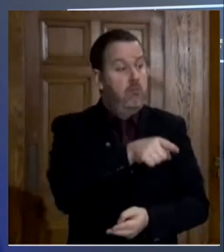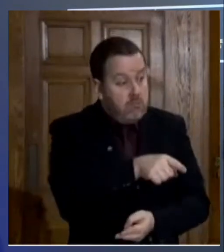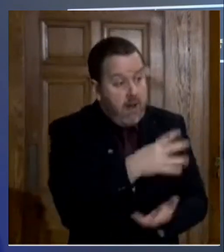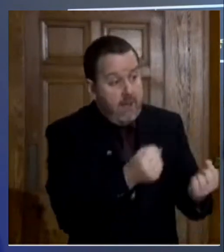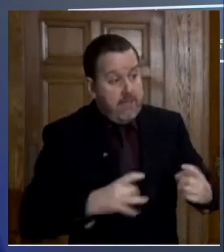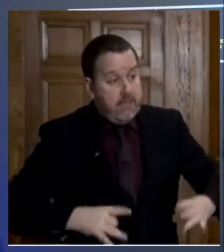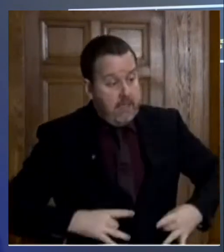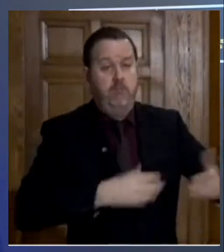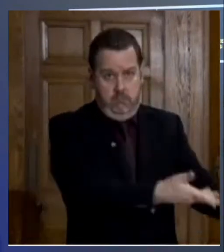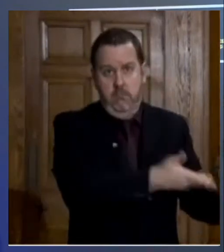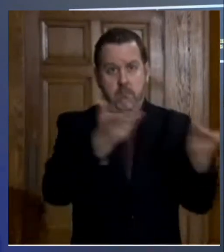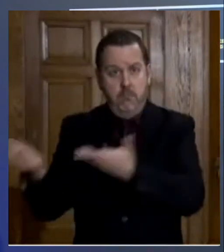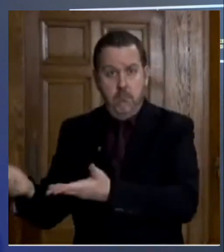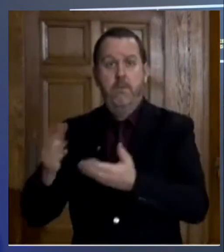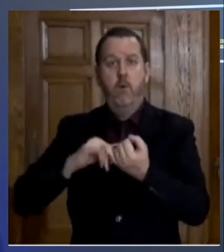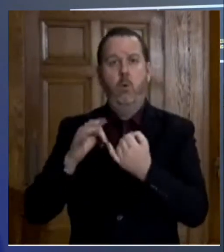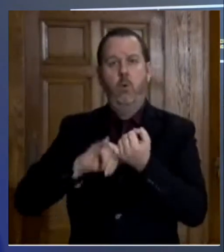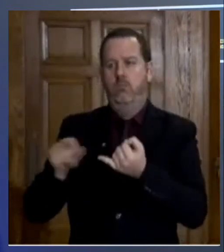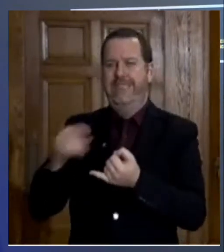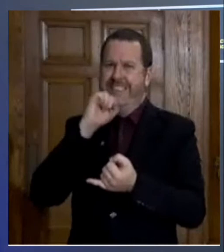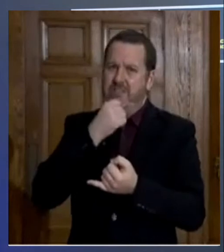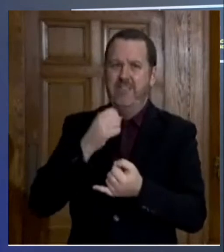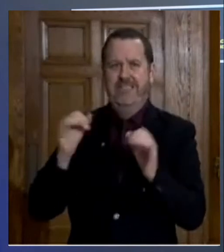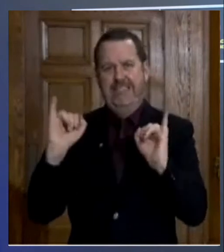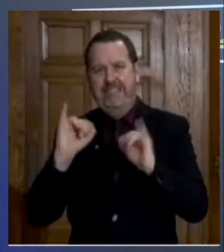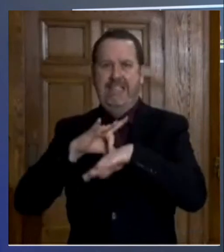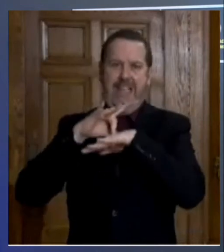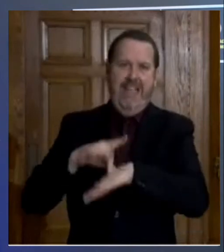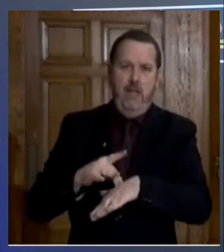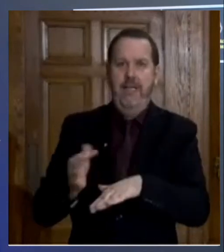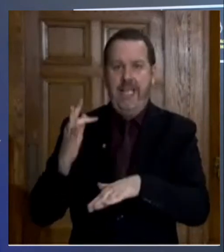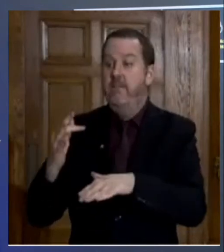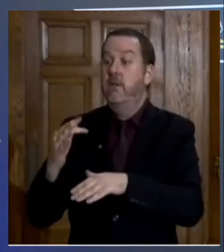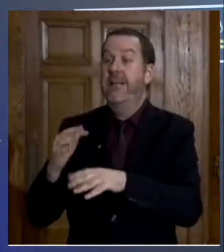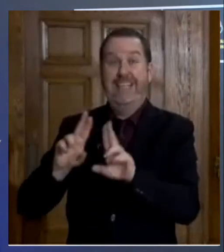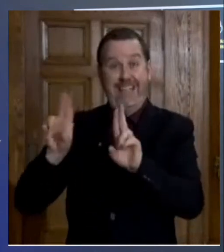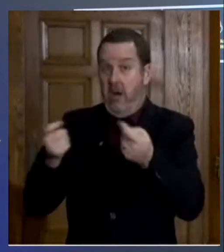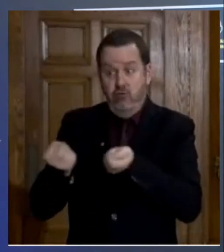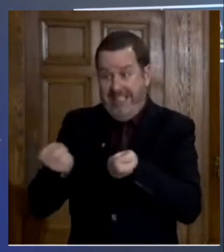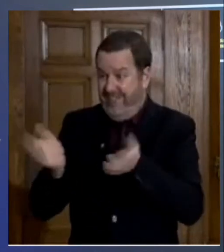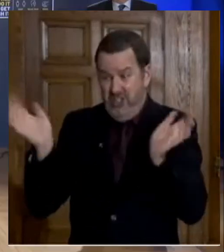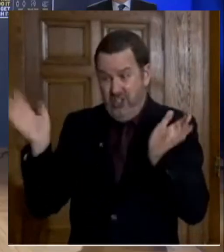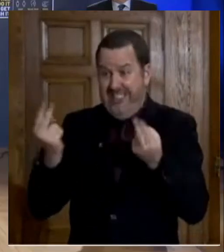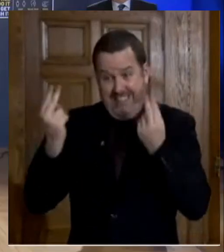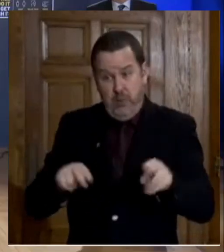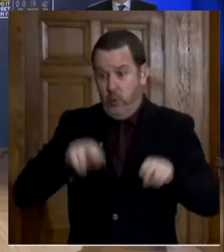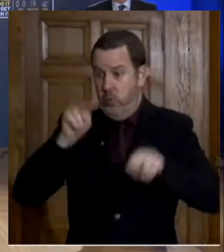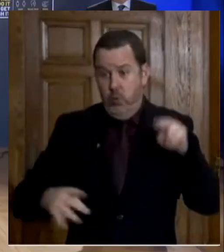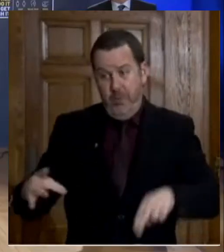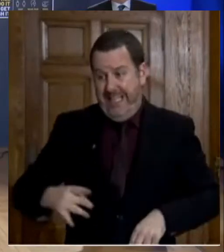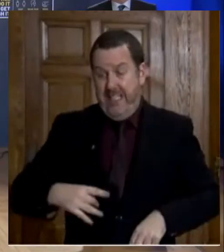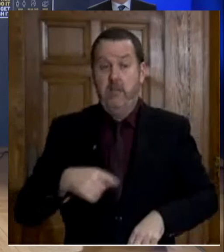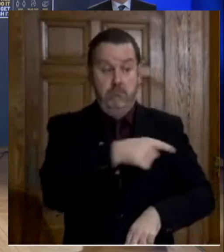necessary for those who are most critically in need, where that cannot be sustained in any other way. But maybe, Michael, if you want to give a bit of